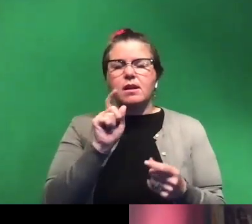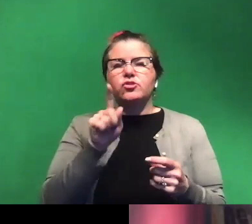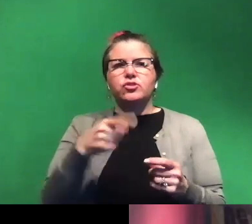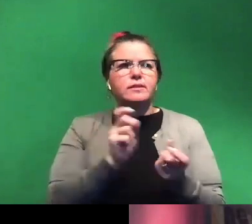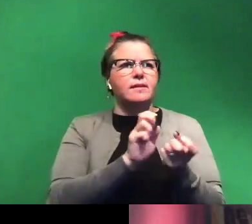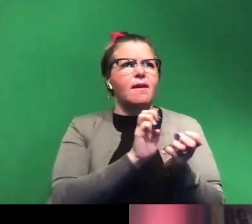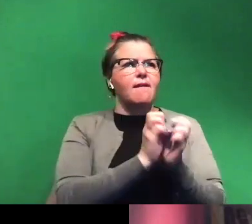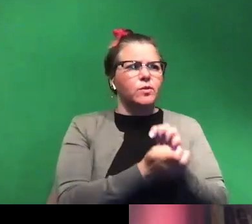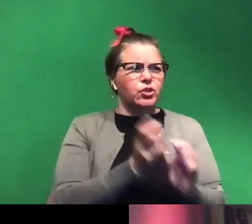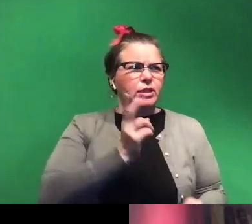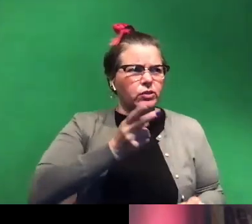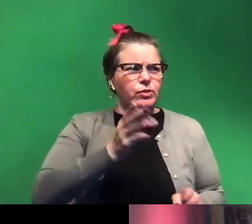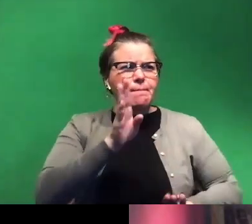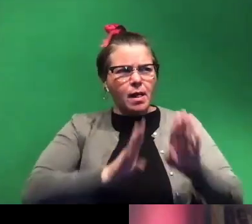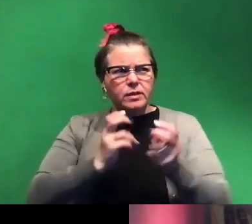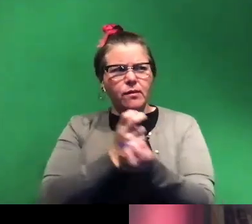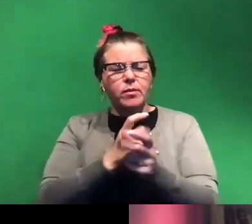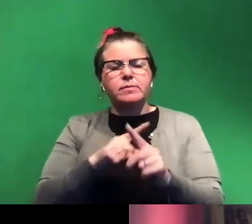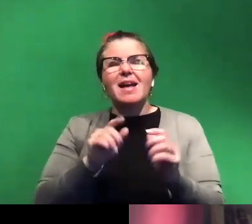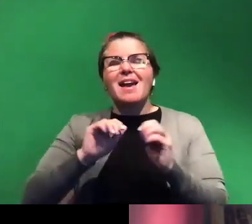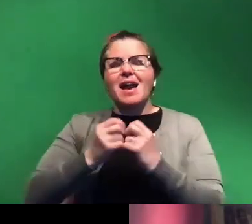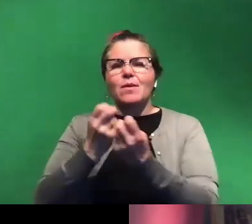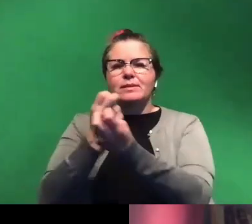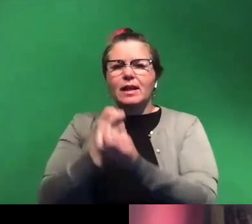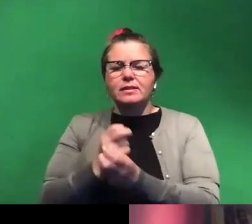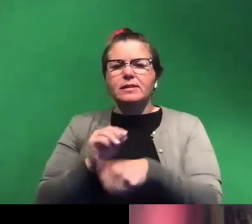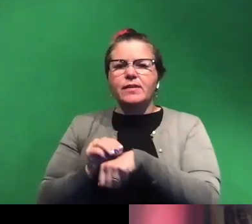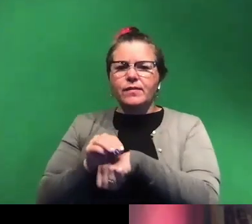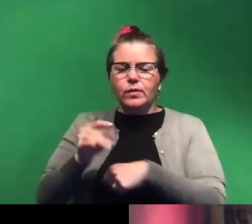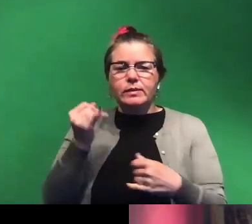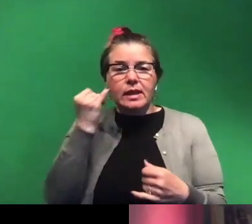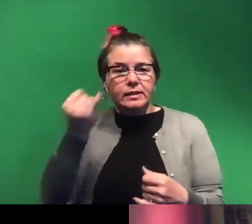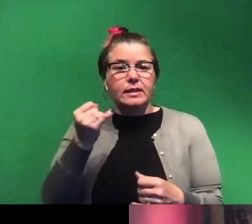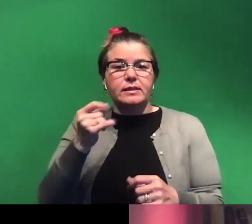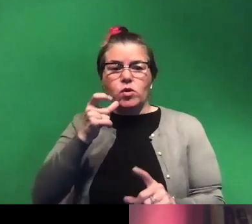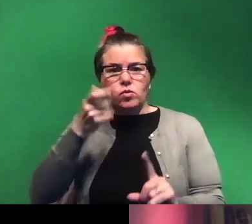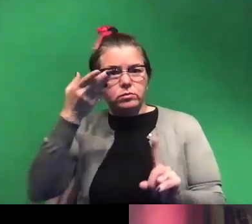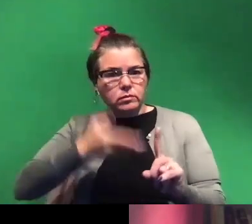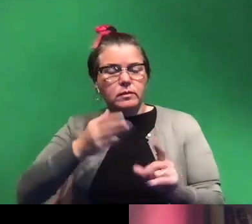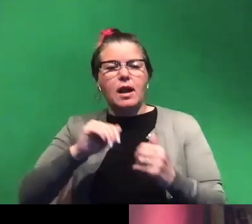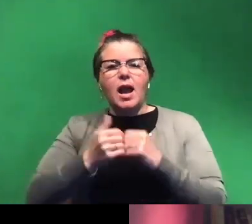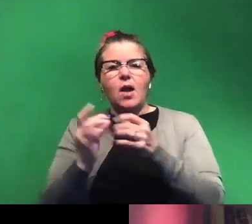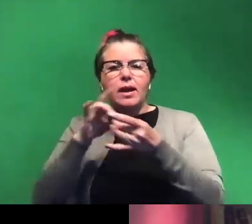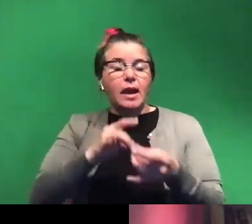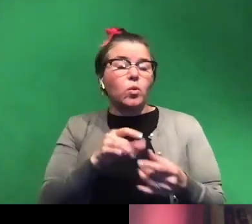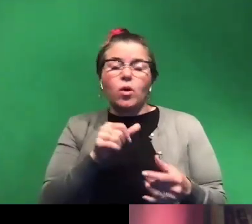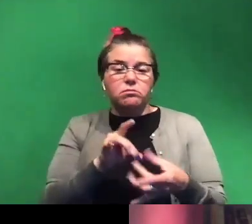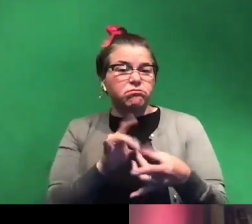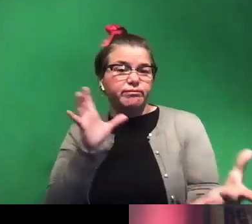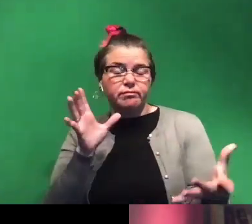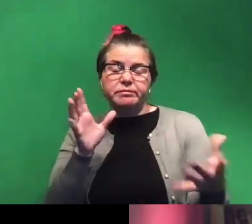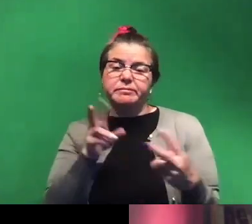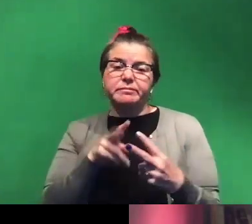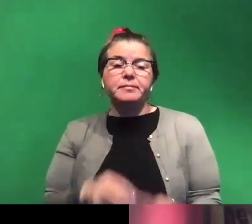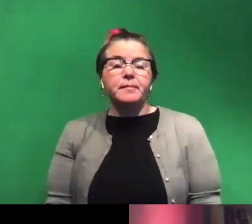biology of our bones, but how our skeletons have influenced ideas of who we are and how we connect to each other, or don't connect to each other for that matter.